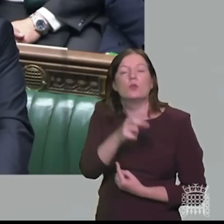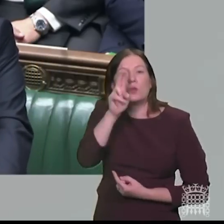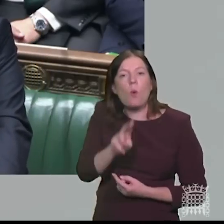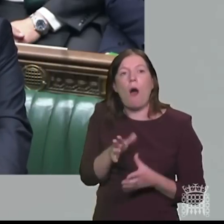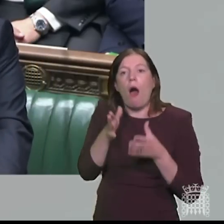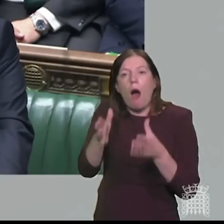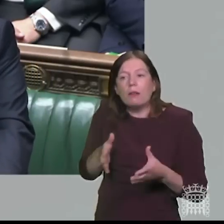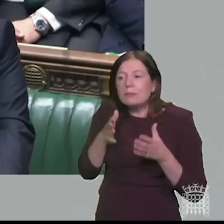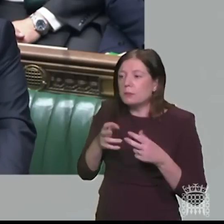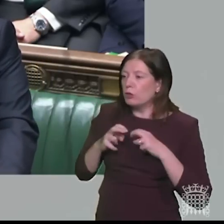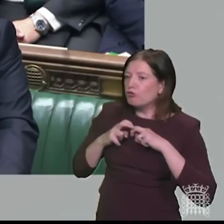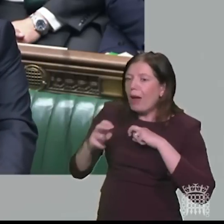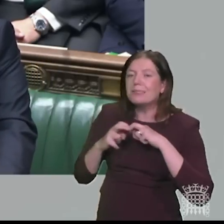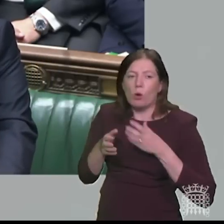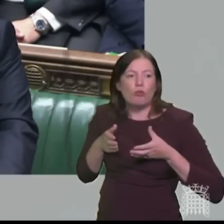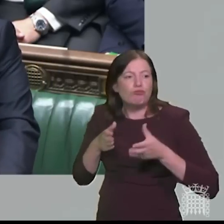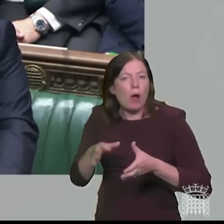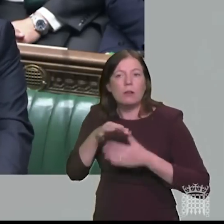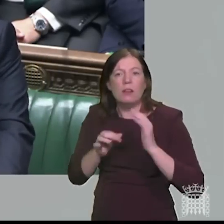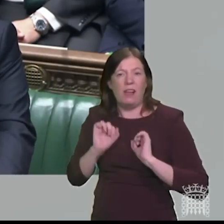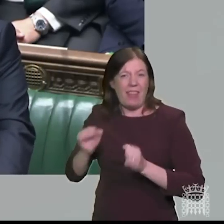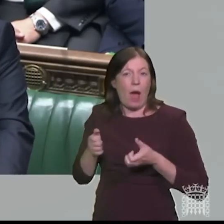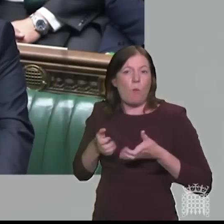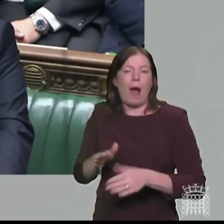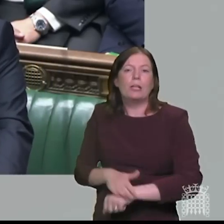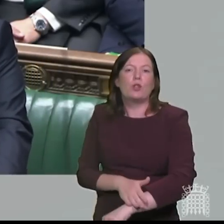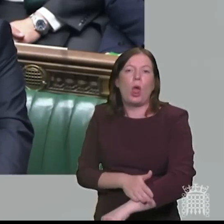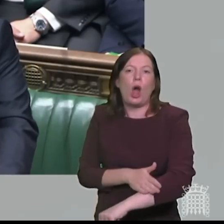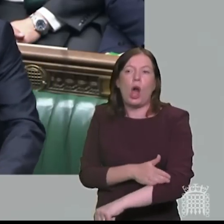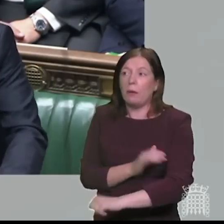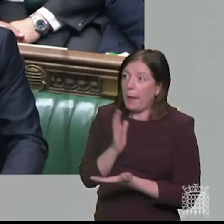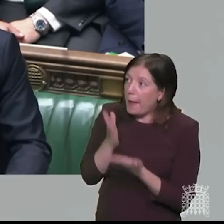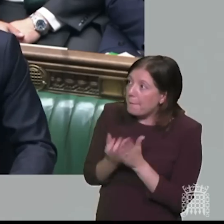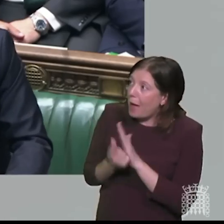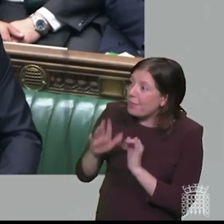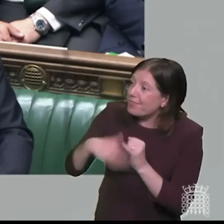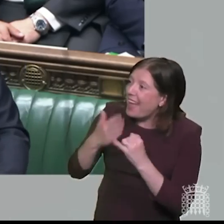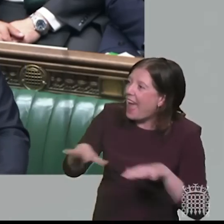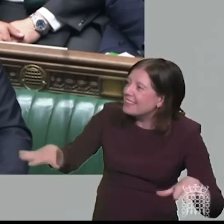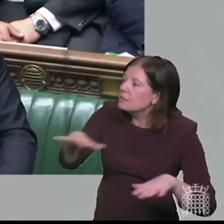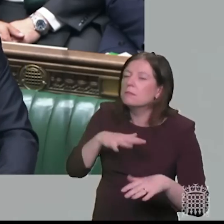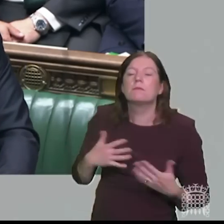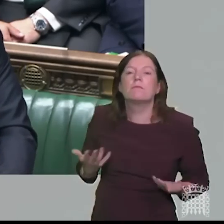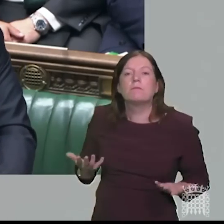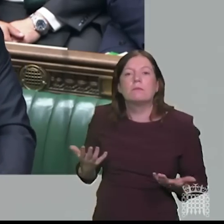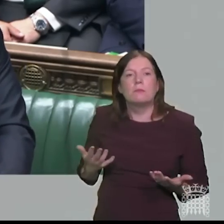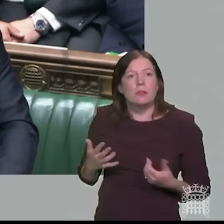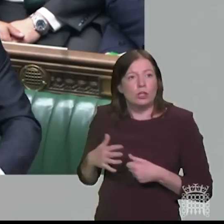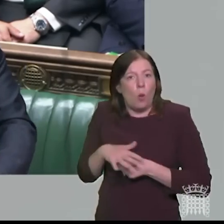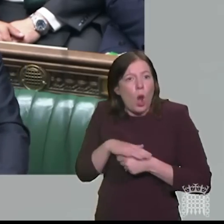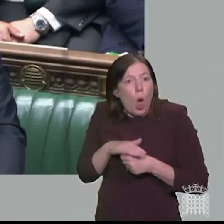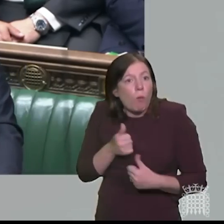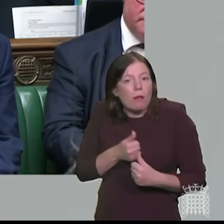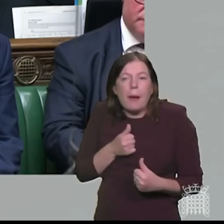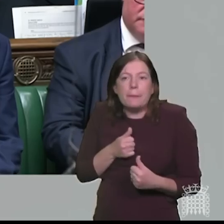or transport infrastructure. It's also too slow and plagued by uncertainties, and that particularly hampers smaller local developers.